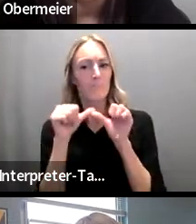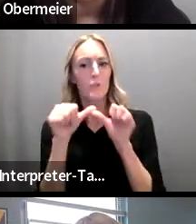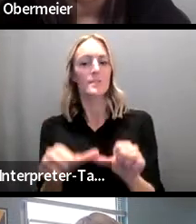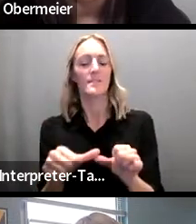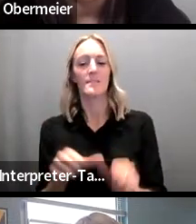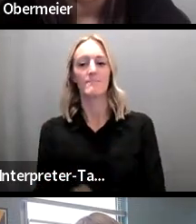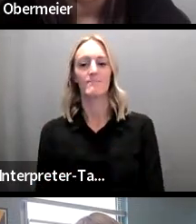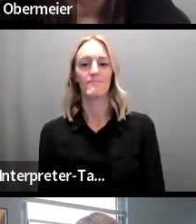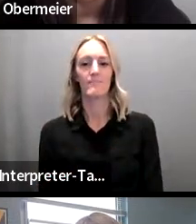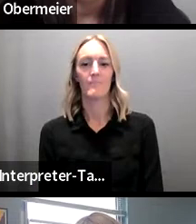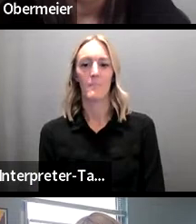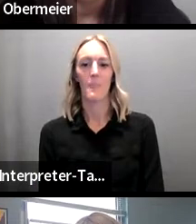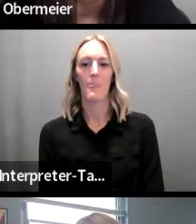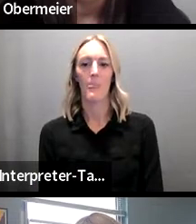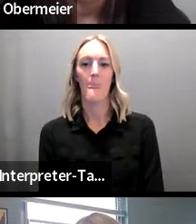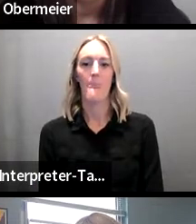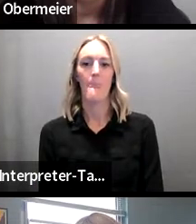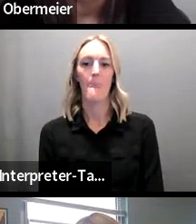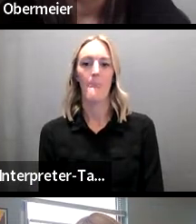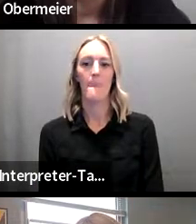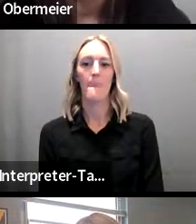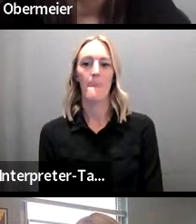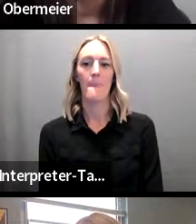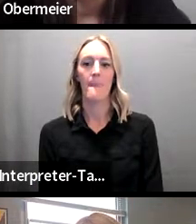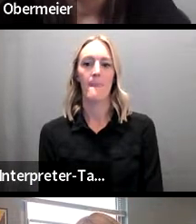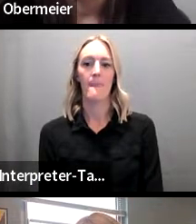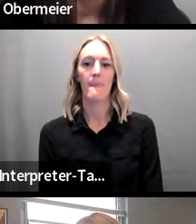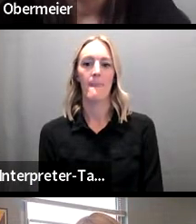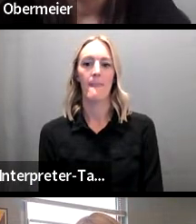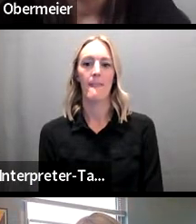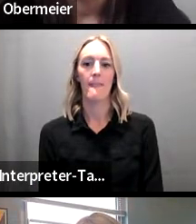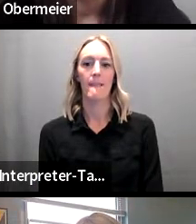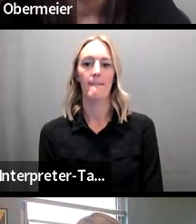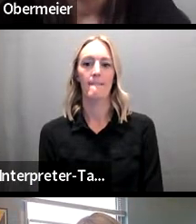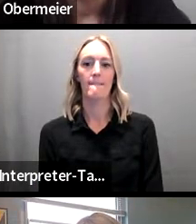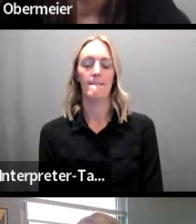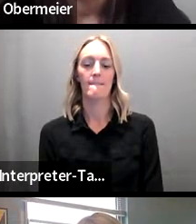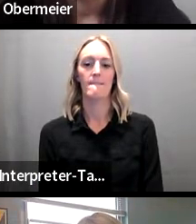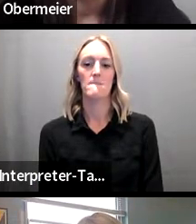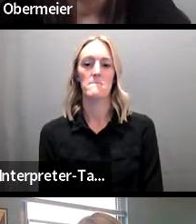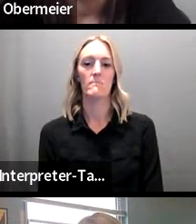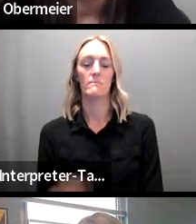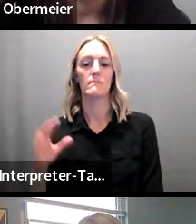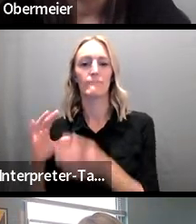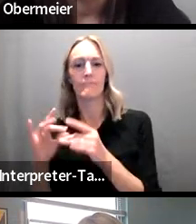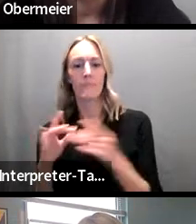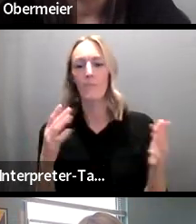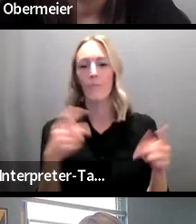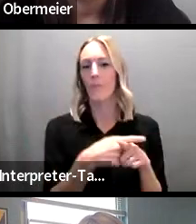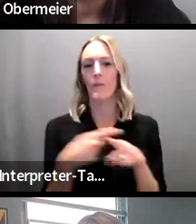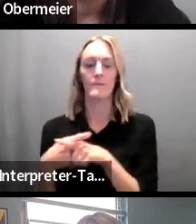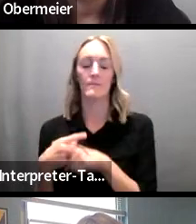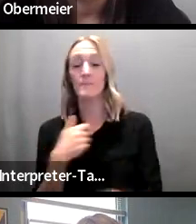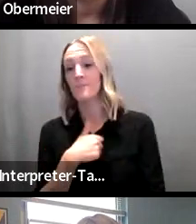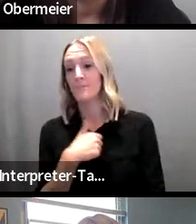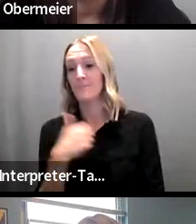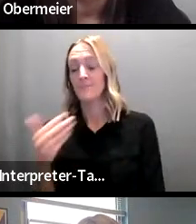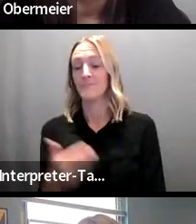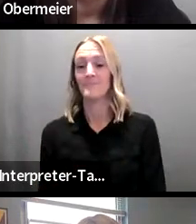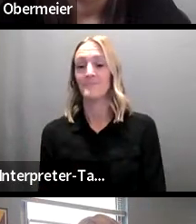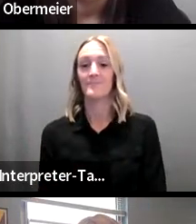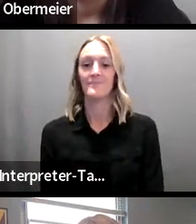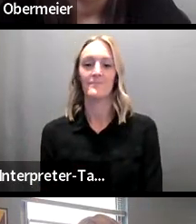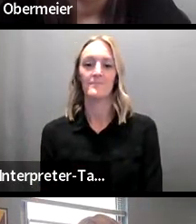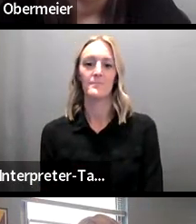Dr. Garcia, Go ahead, Peggy. Sorry. Yeah. Okay, all